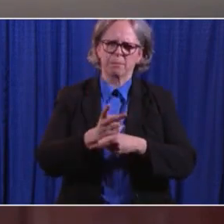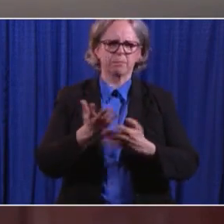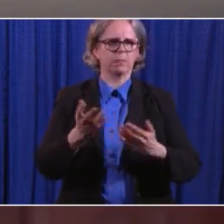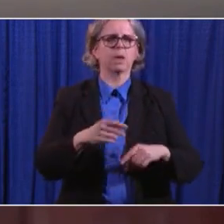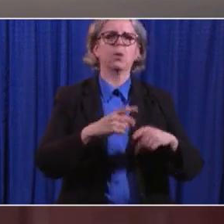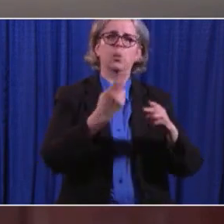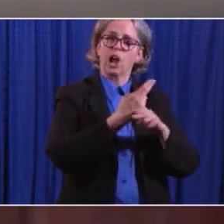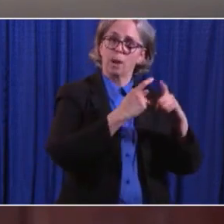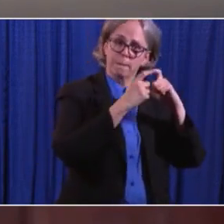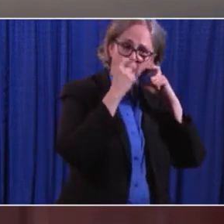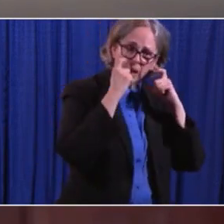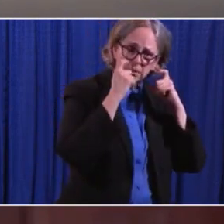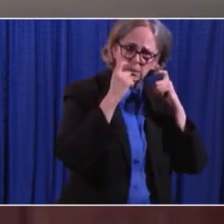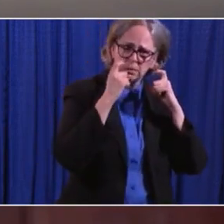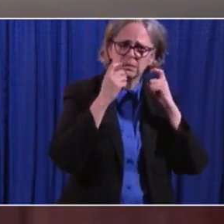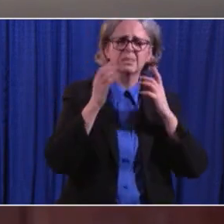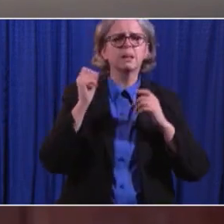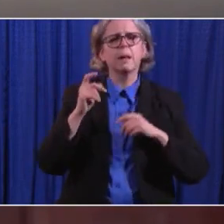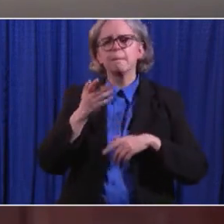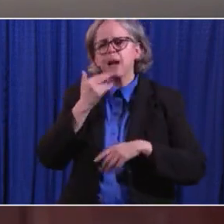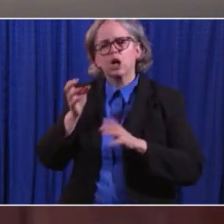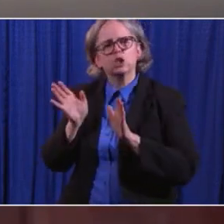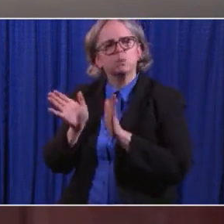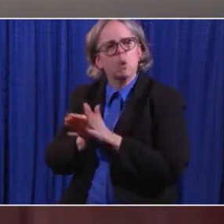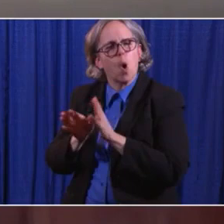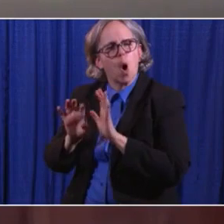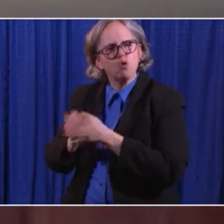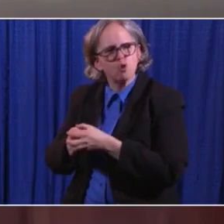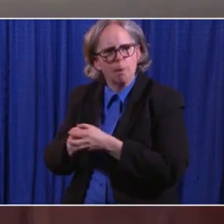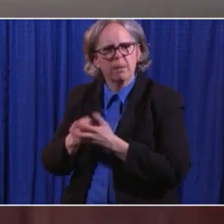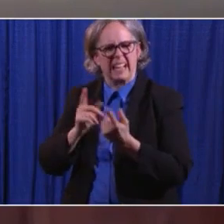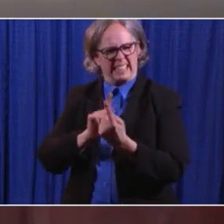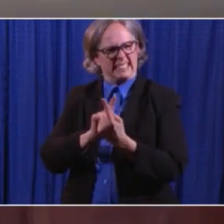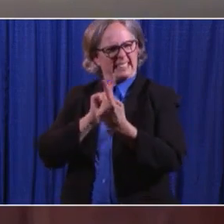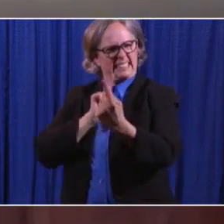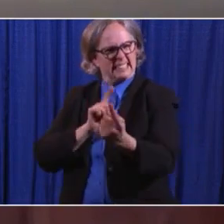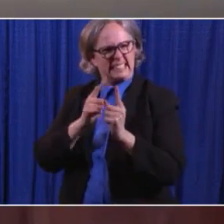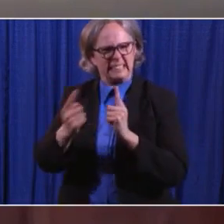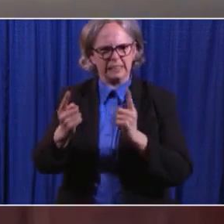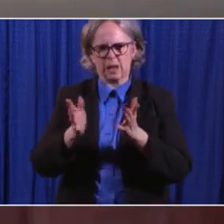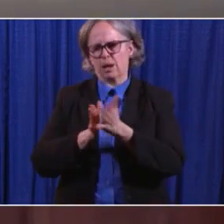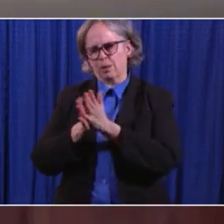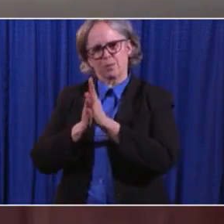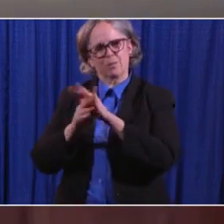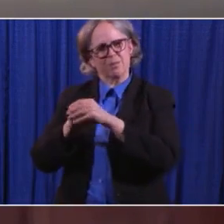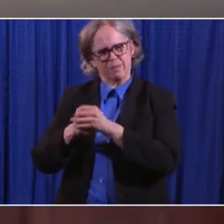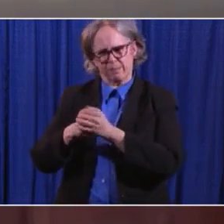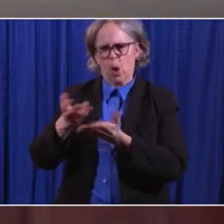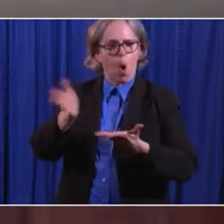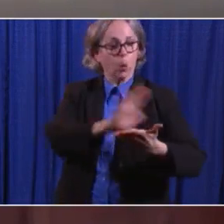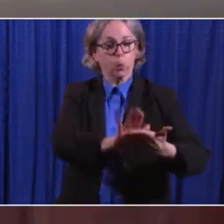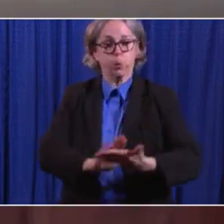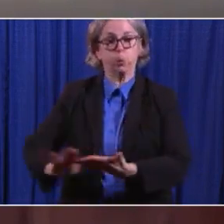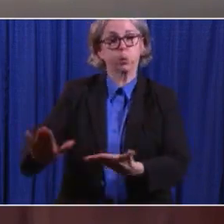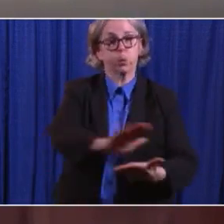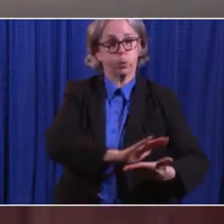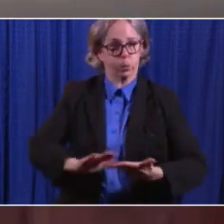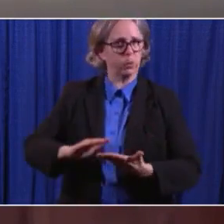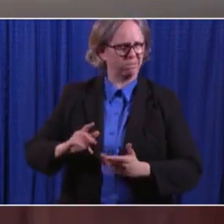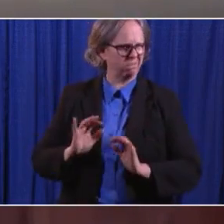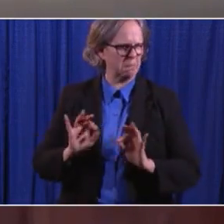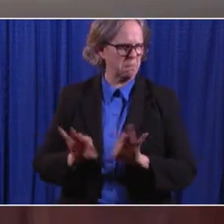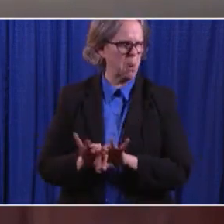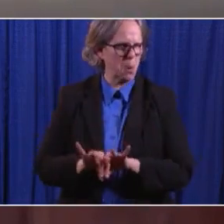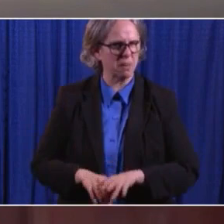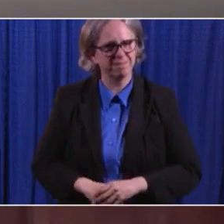groups, distancing from others, sanitizing. And then a lot of encouragement and guidance about trying to,